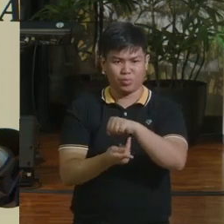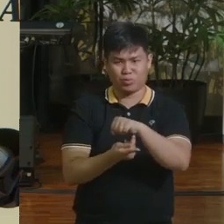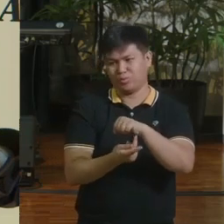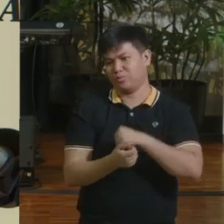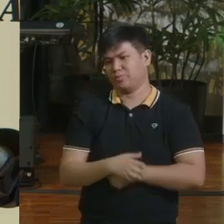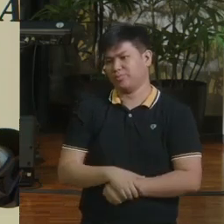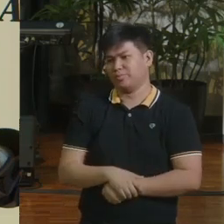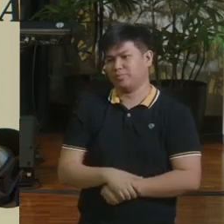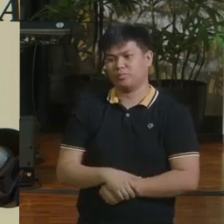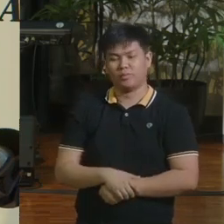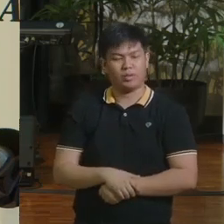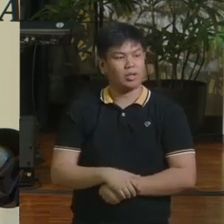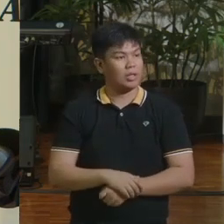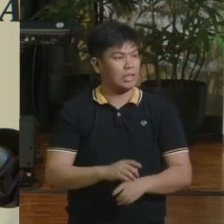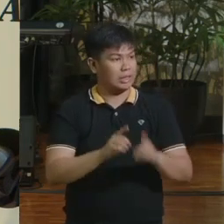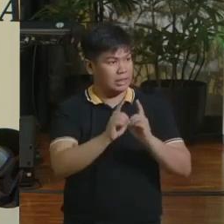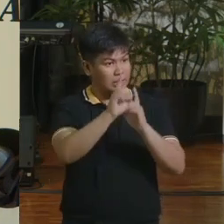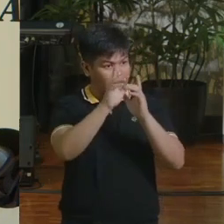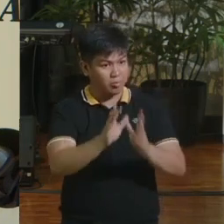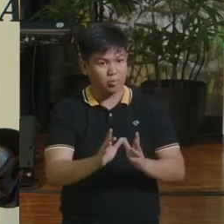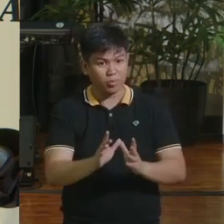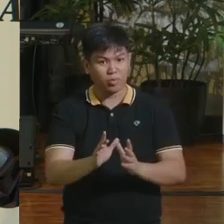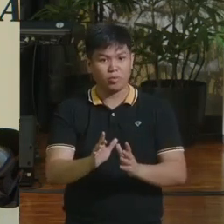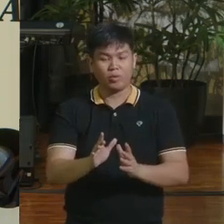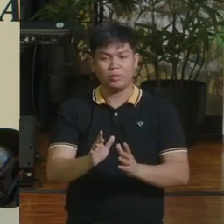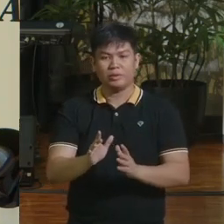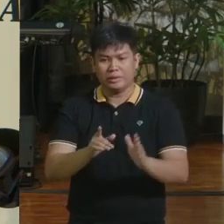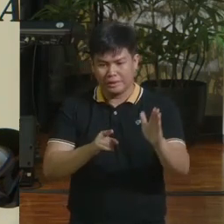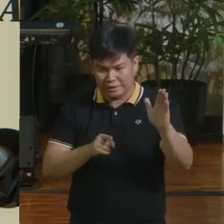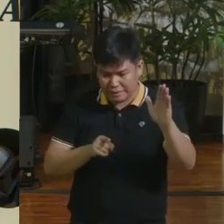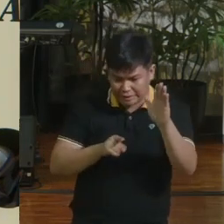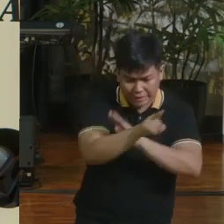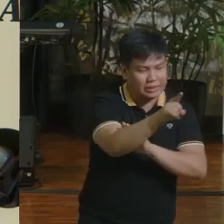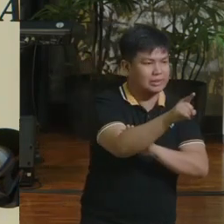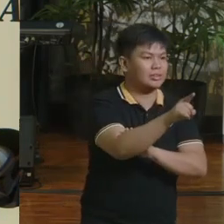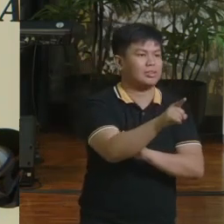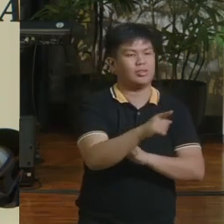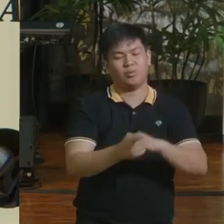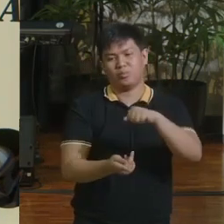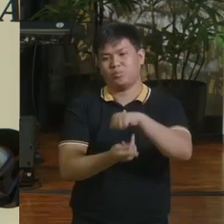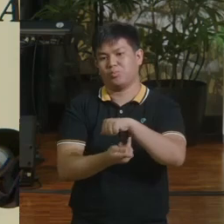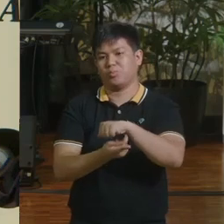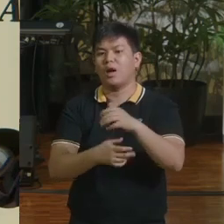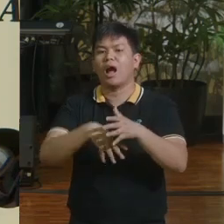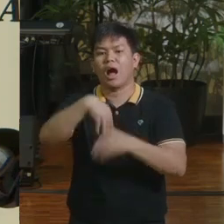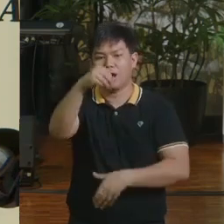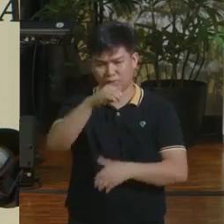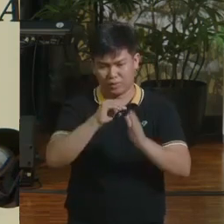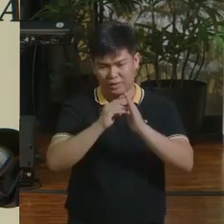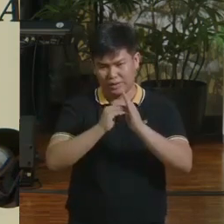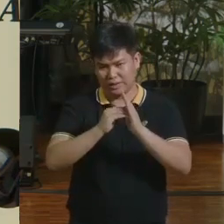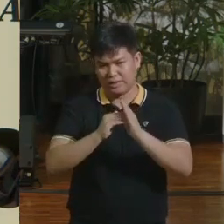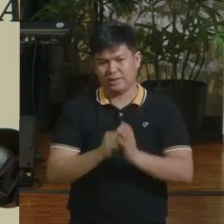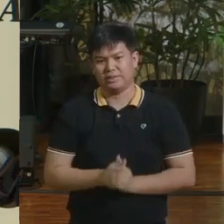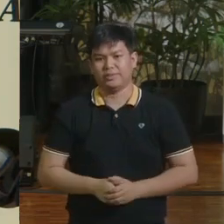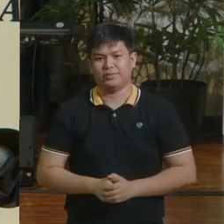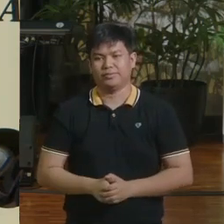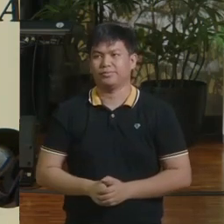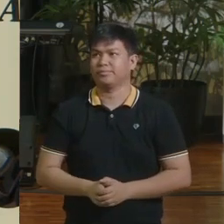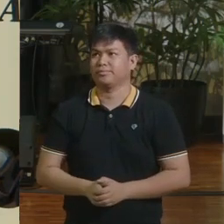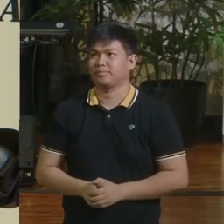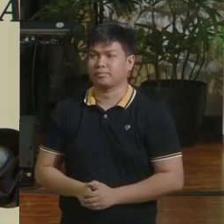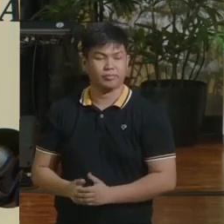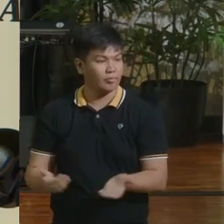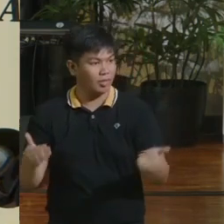the gates, but his disciples took him by night, let him down through an opening in the wall, lowered him in a basket. Yung po kinuwento niya ulit